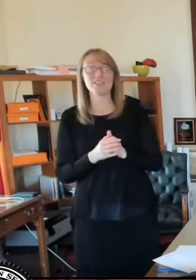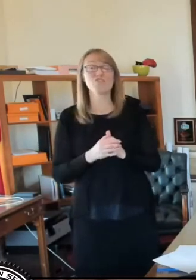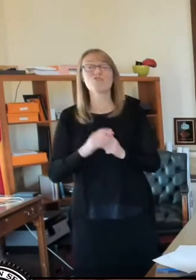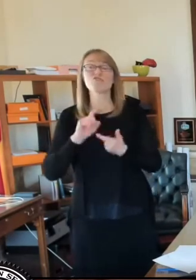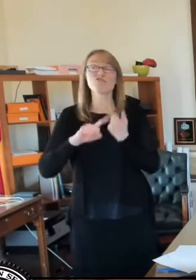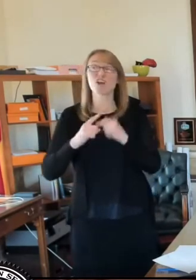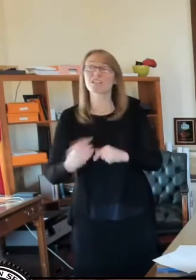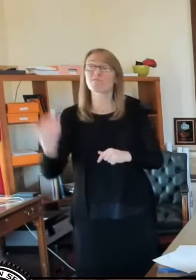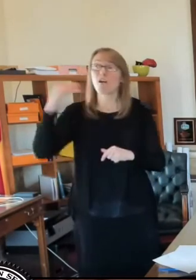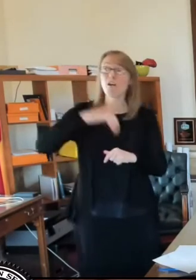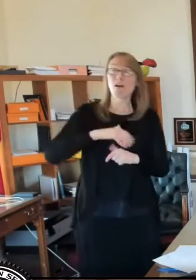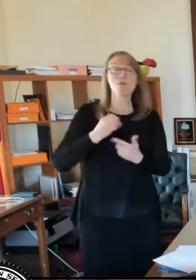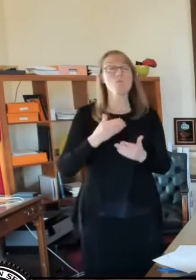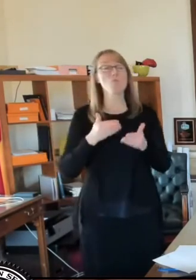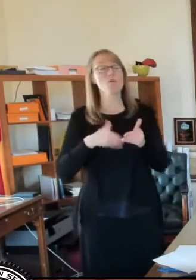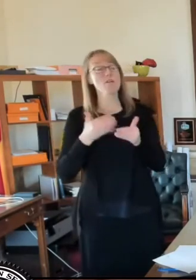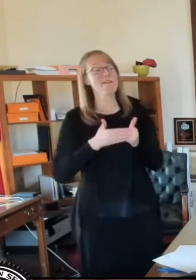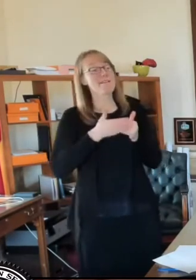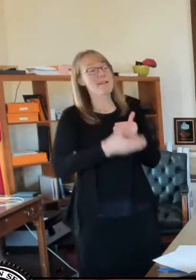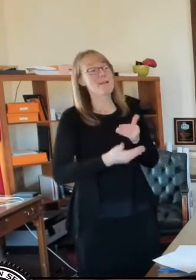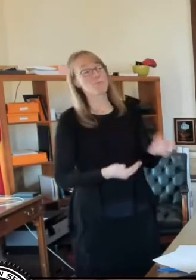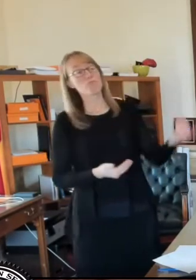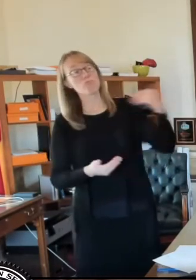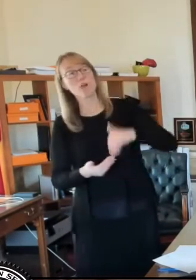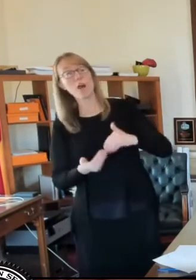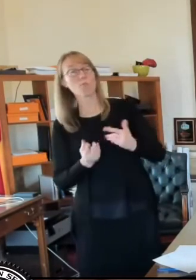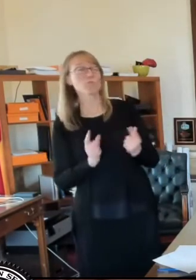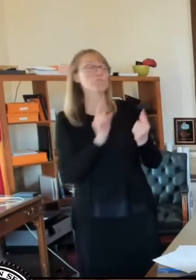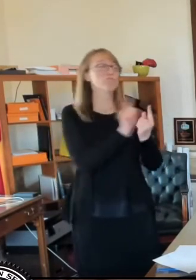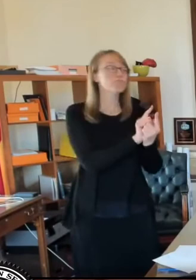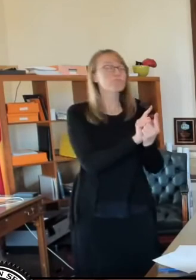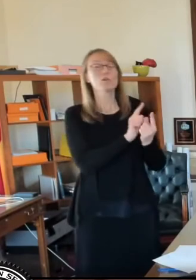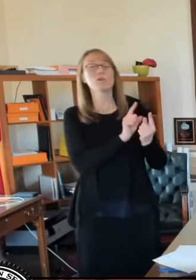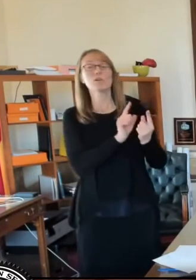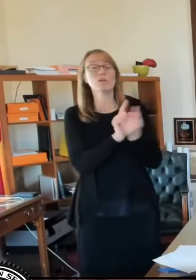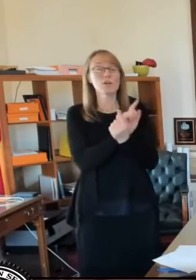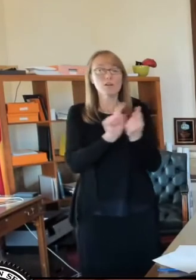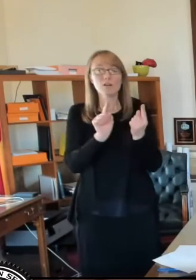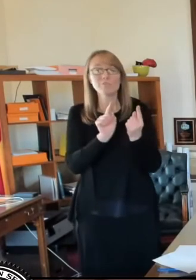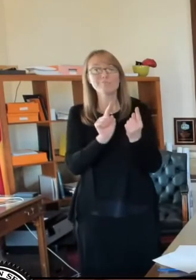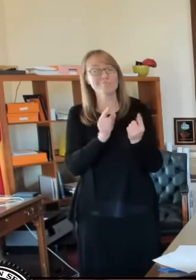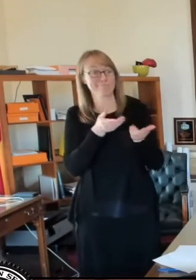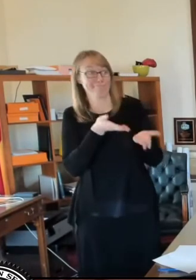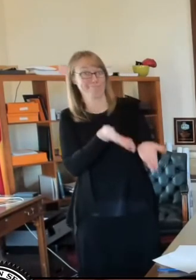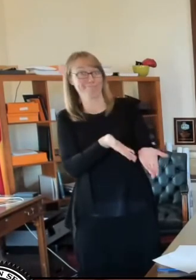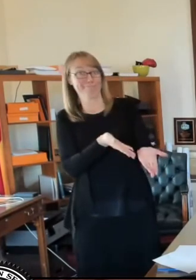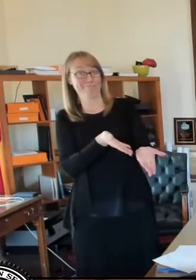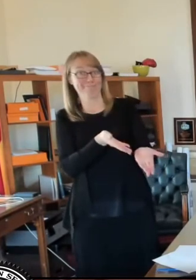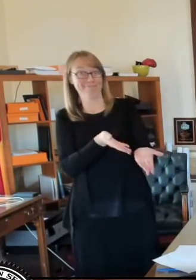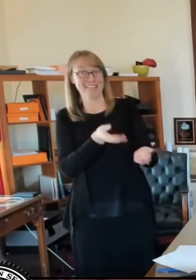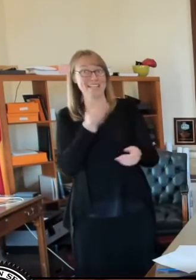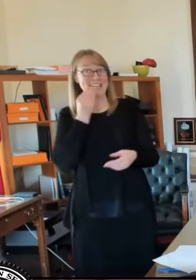friends. And that's why we're really focusing, trying to get folks to change their behavior at home.